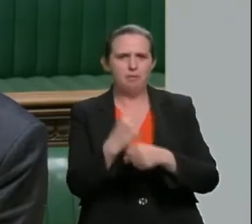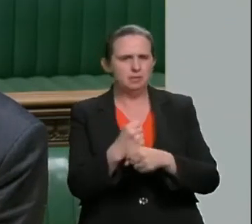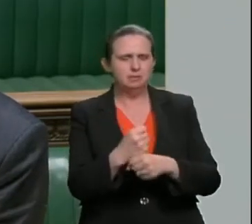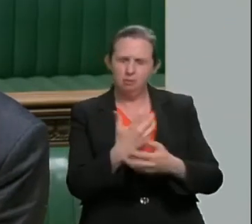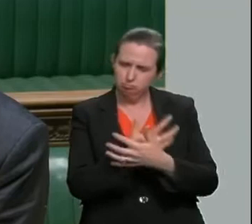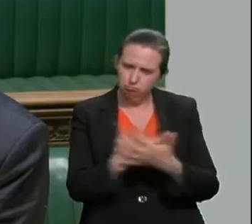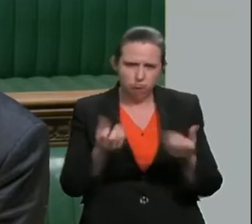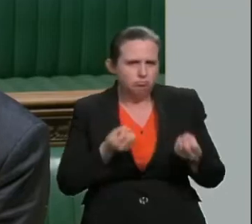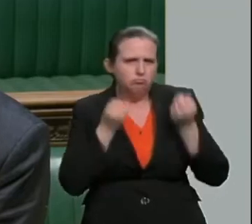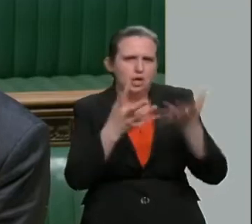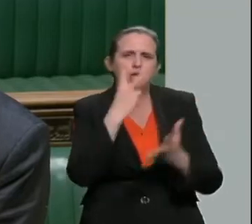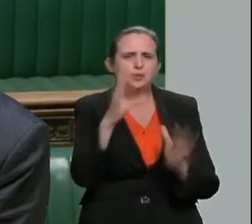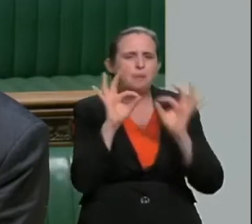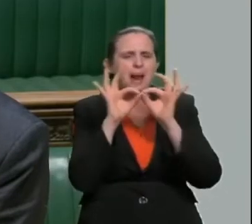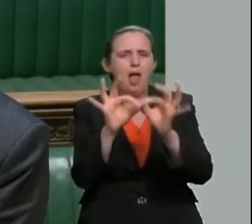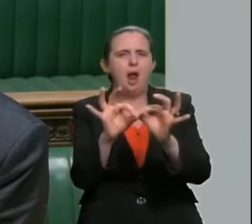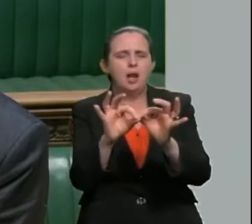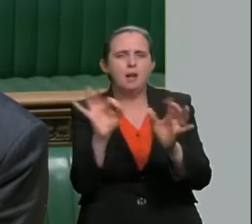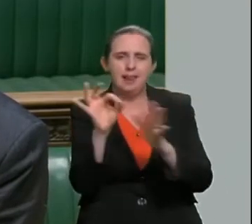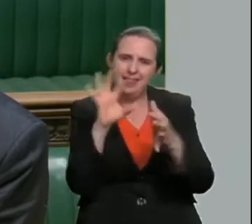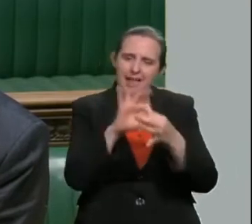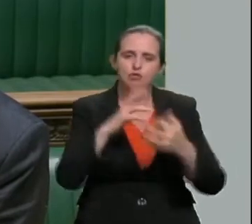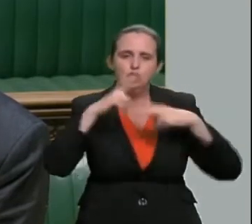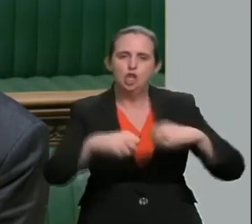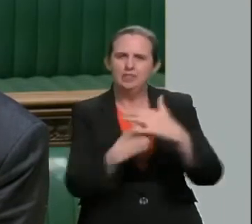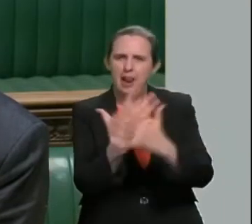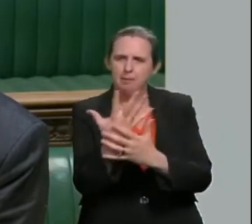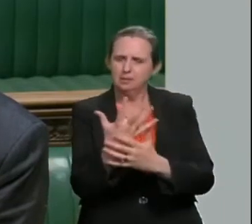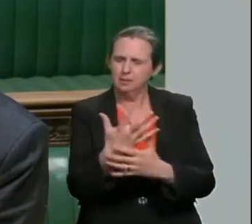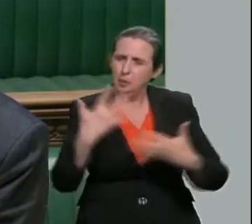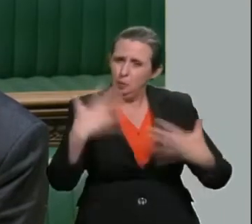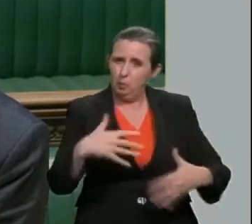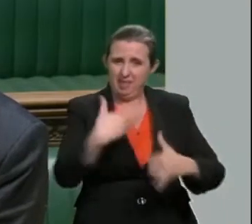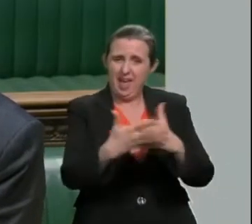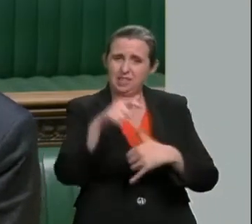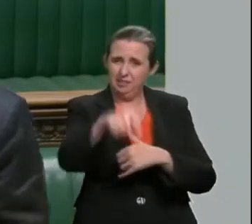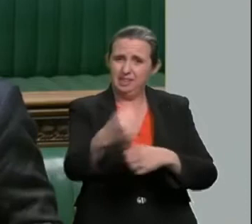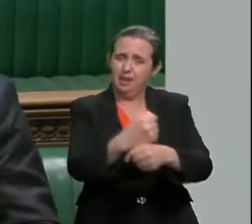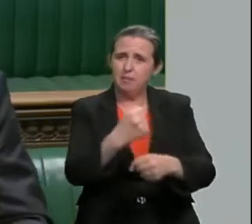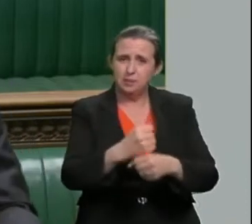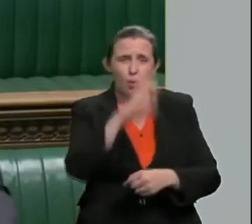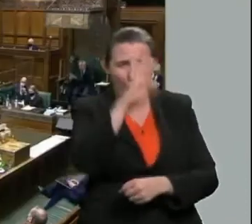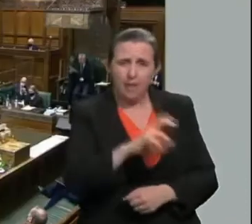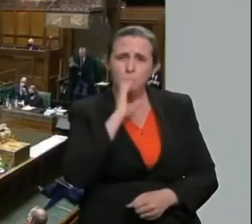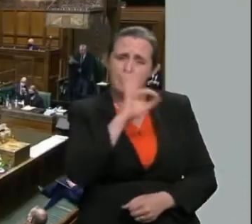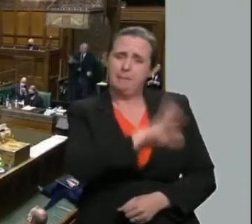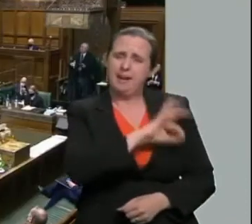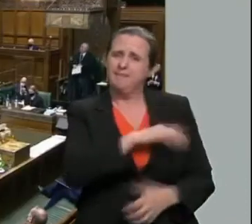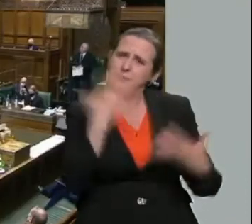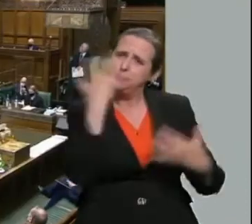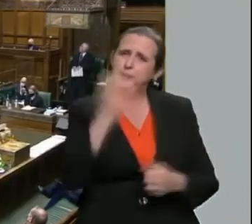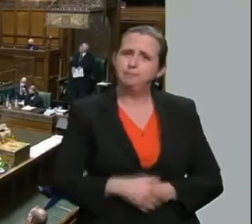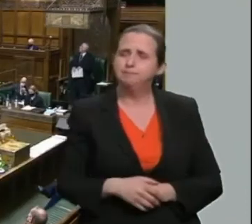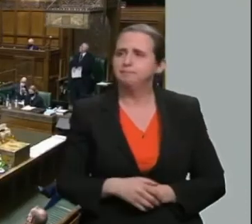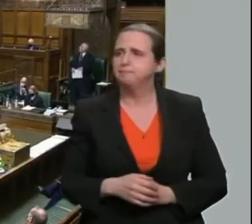R&D, £22 billion by the end of this Parliament. Wales, along with the whole of the rest of the UK, will benefit massively. Let's head to Cheshire with